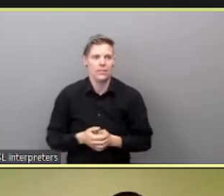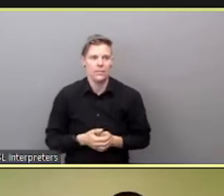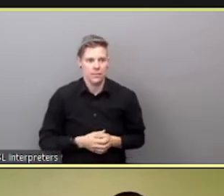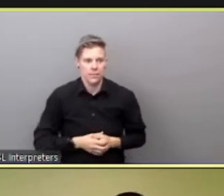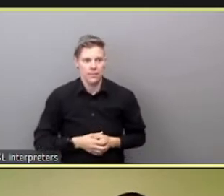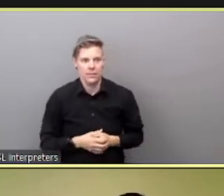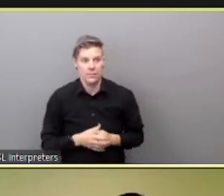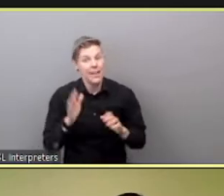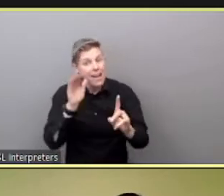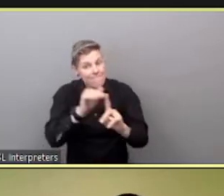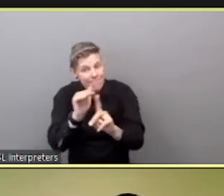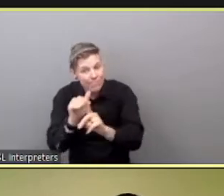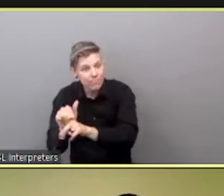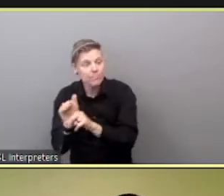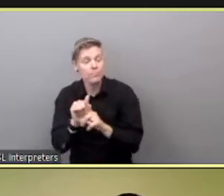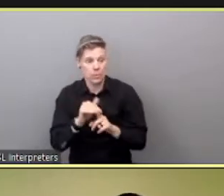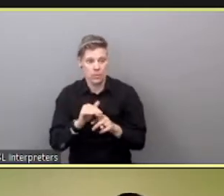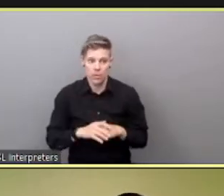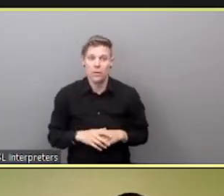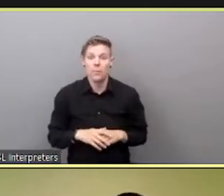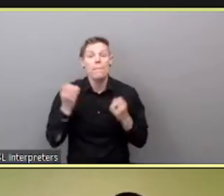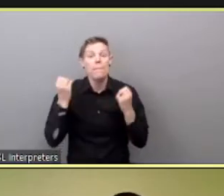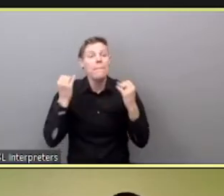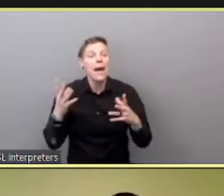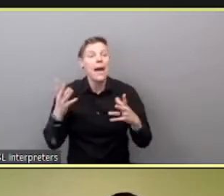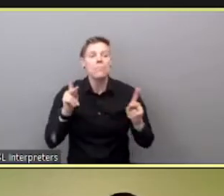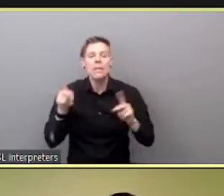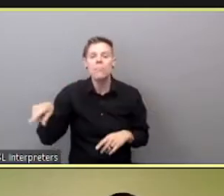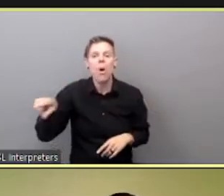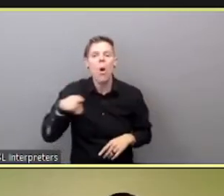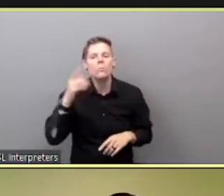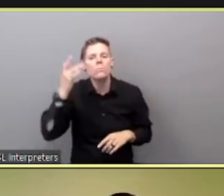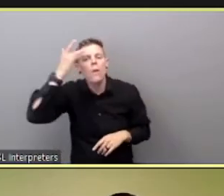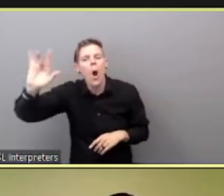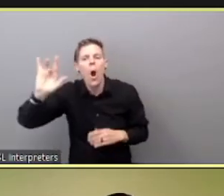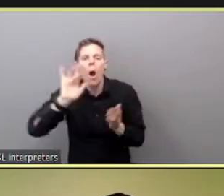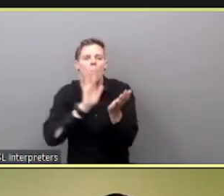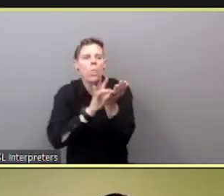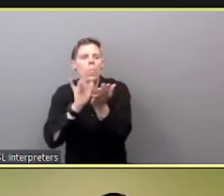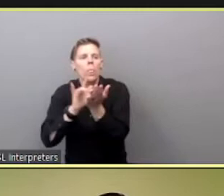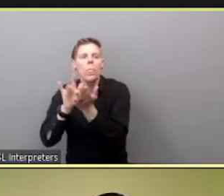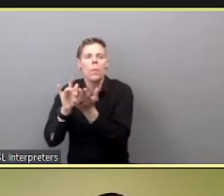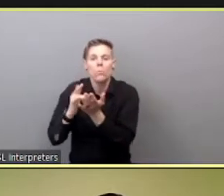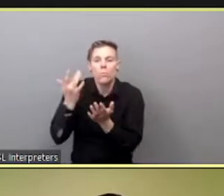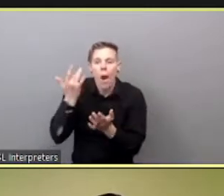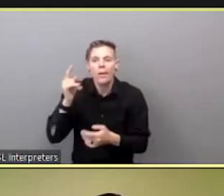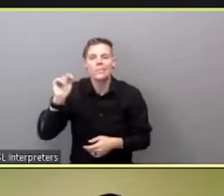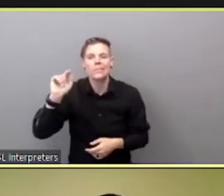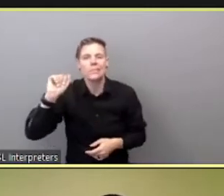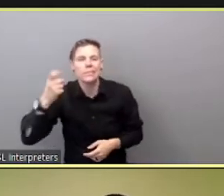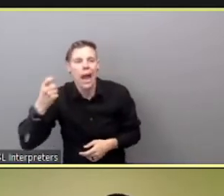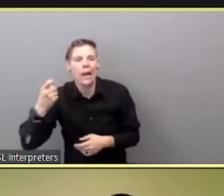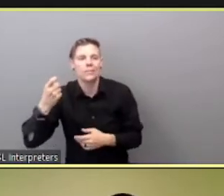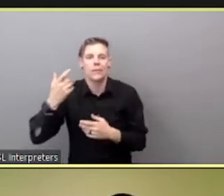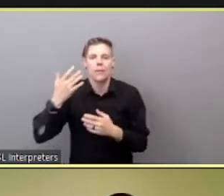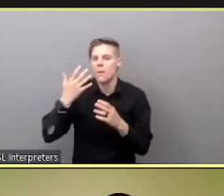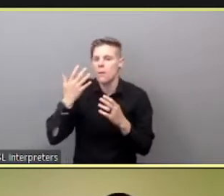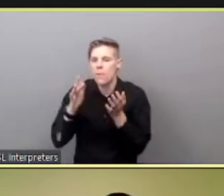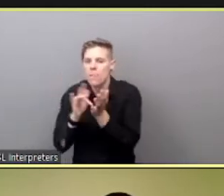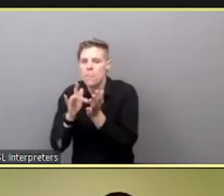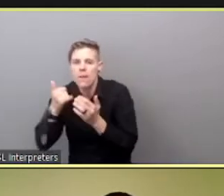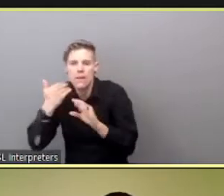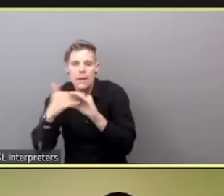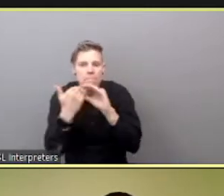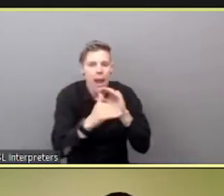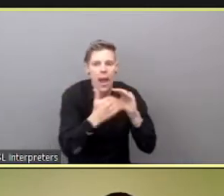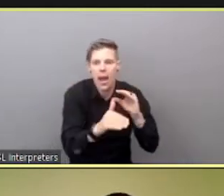text messages, emails, and phone calls to obtain information either about your claim, if you are a claimant, or to